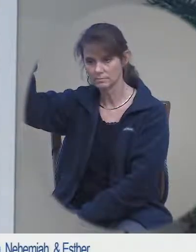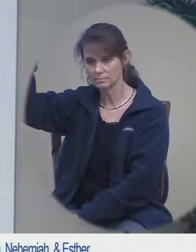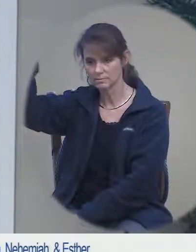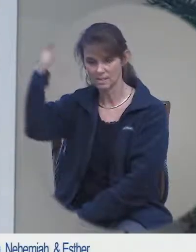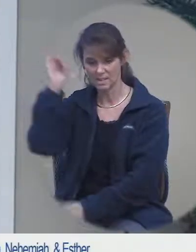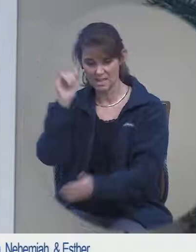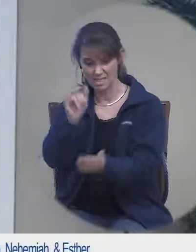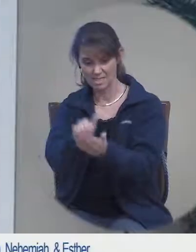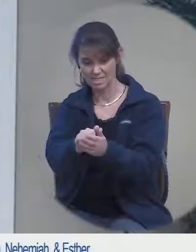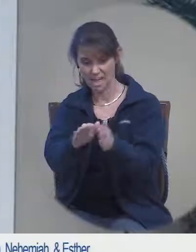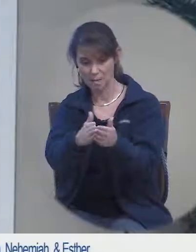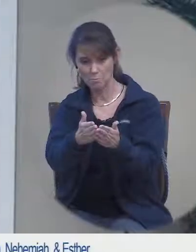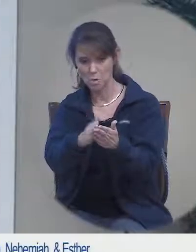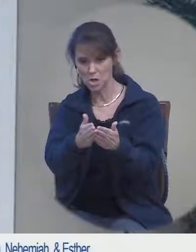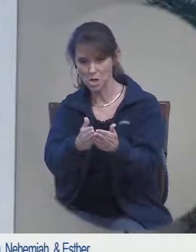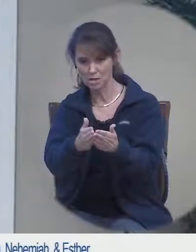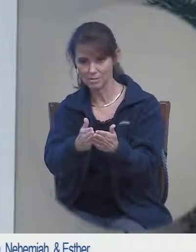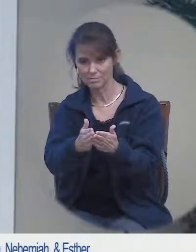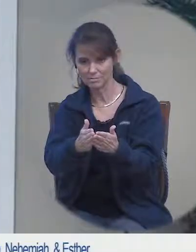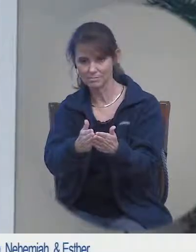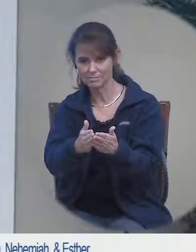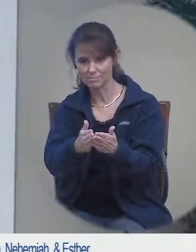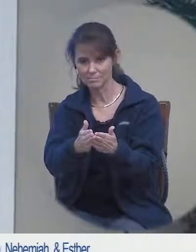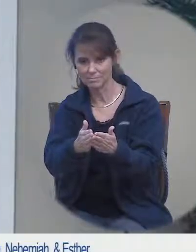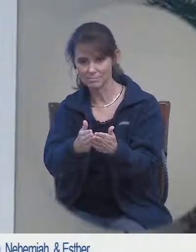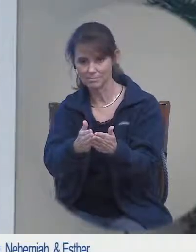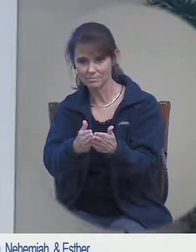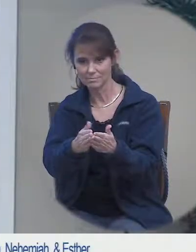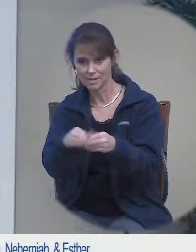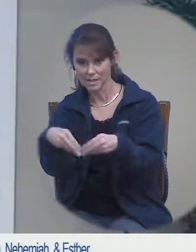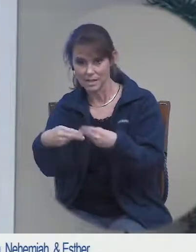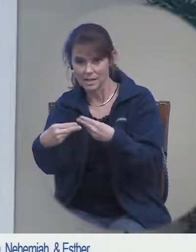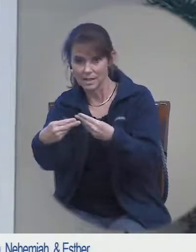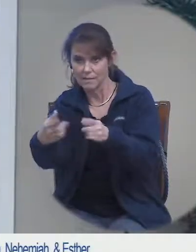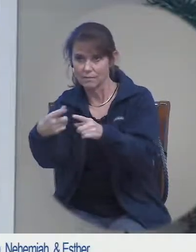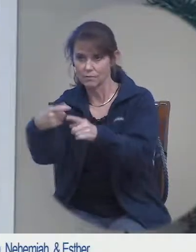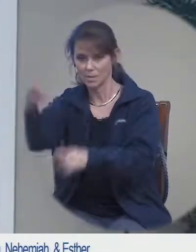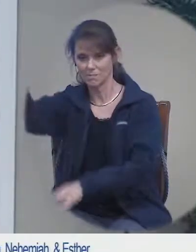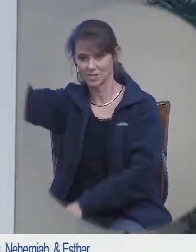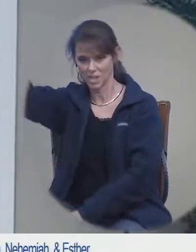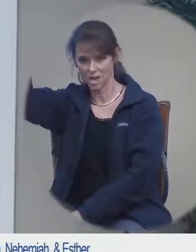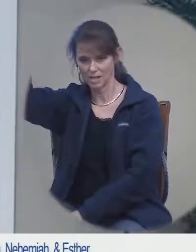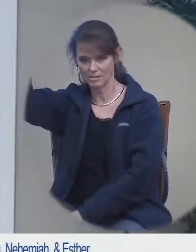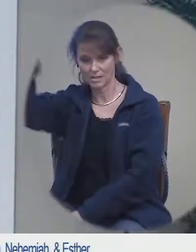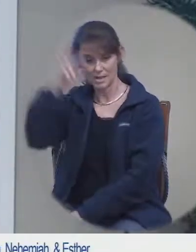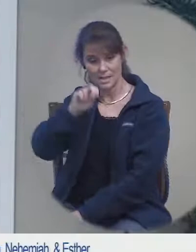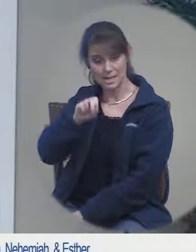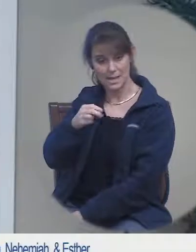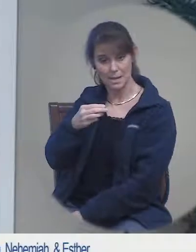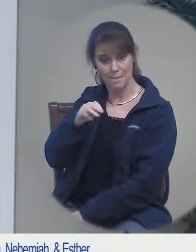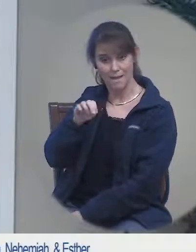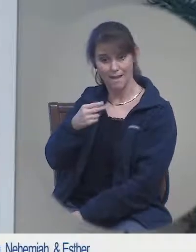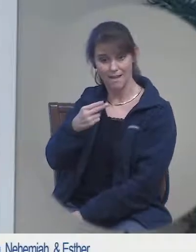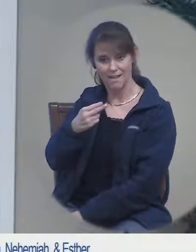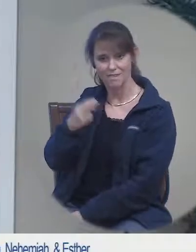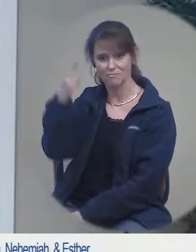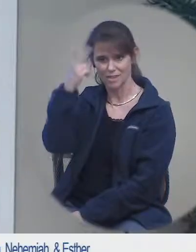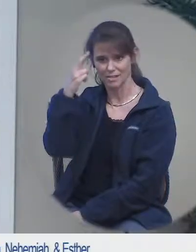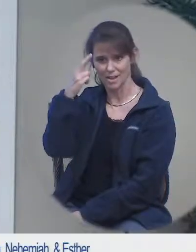book was a result of God's providential care, and Nehemiah recognized it. It begins with prayer, and it ends with